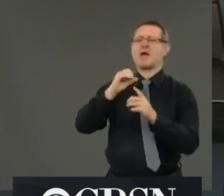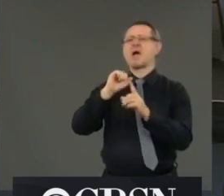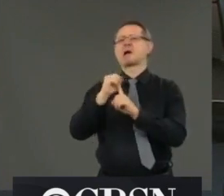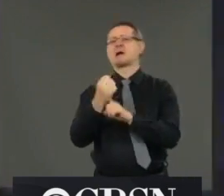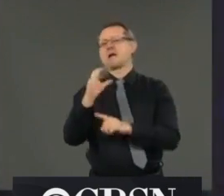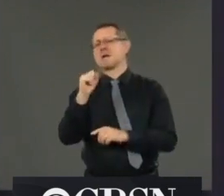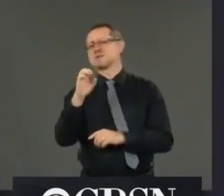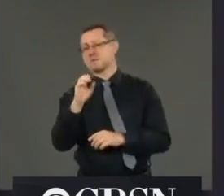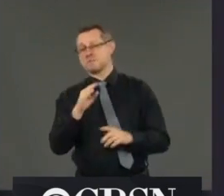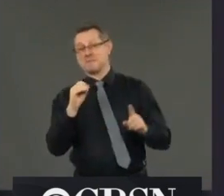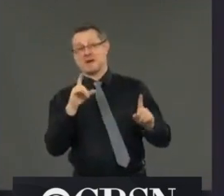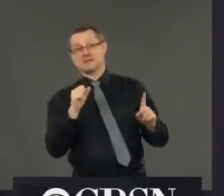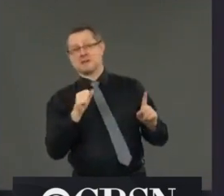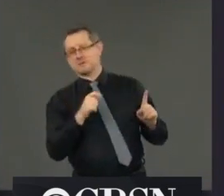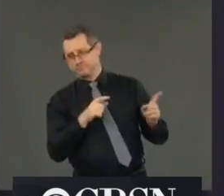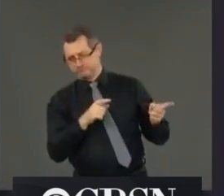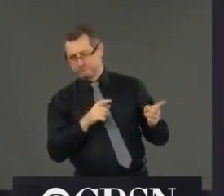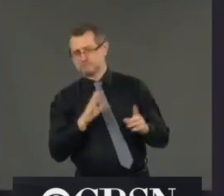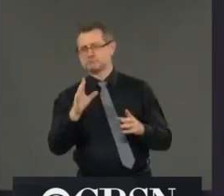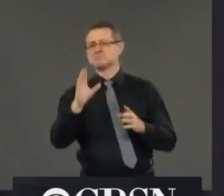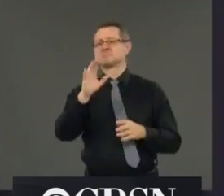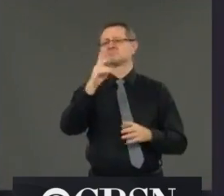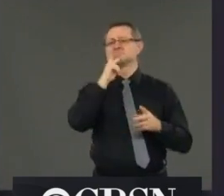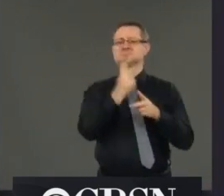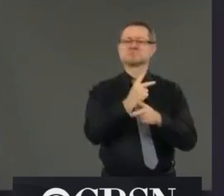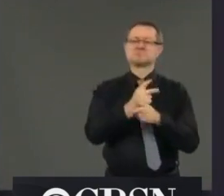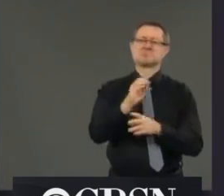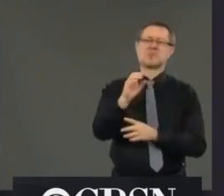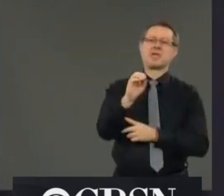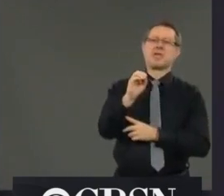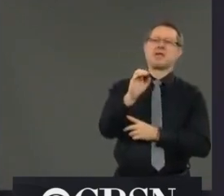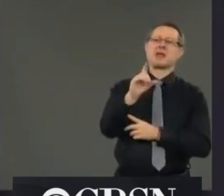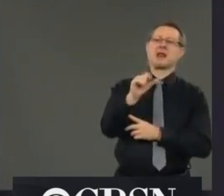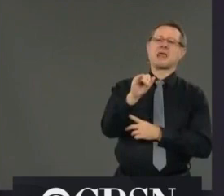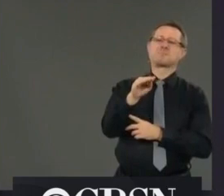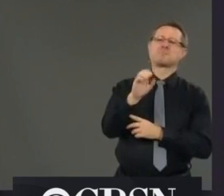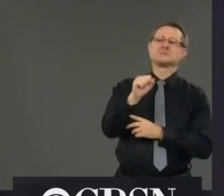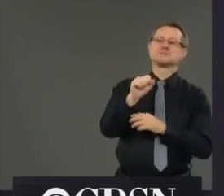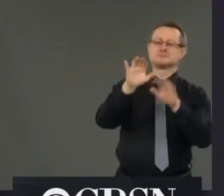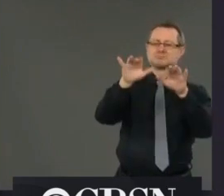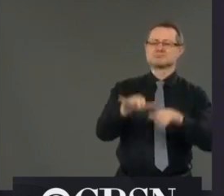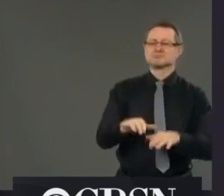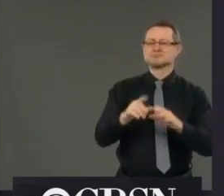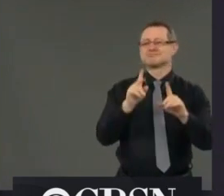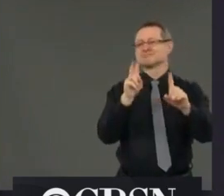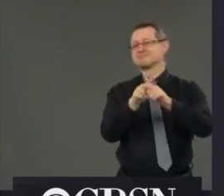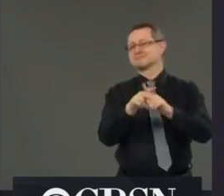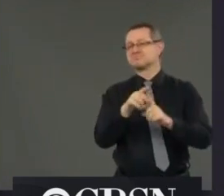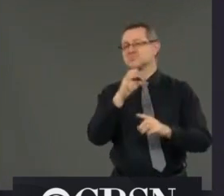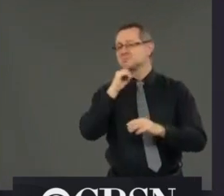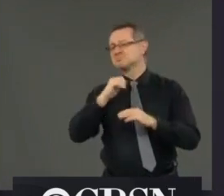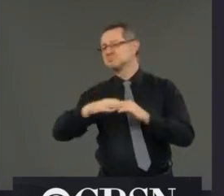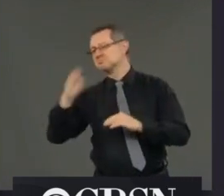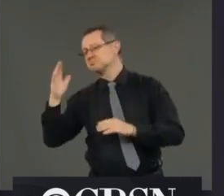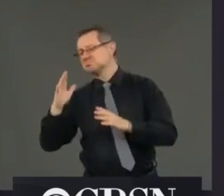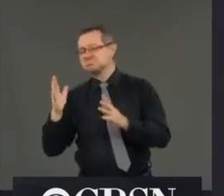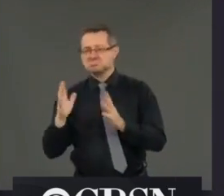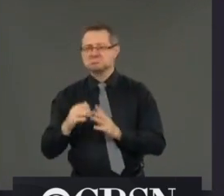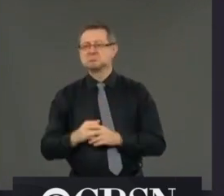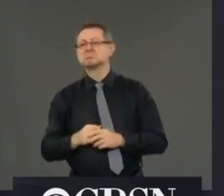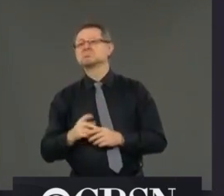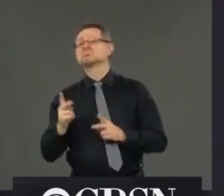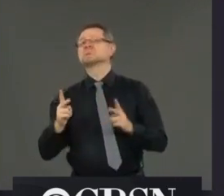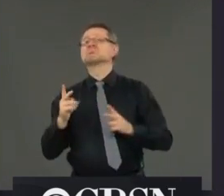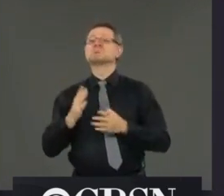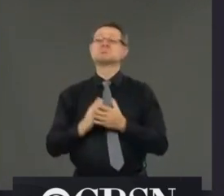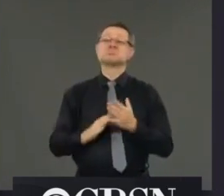calculate this is we look at claims that are 3 weeks or older, because on a sunny day in July when the economy is running perfectly, it takes DOL about 2 to 3 weeks